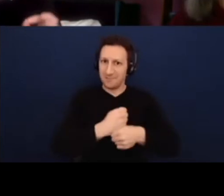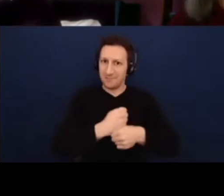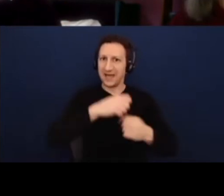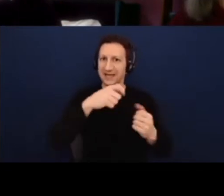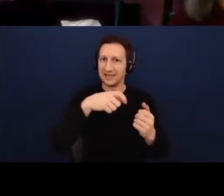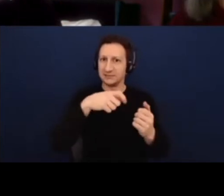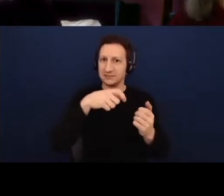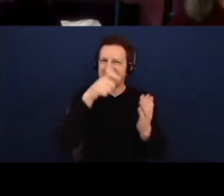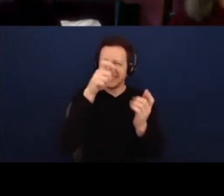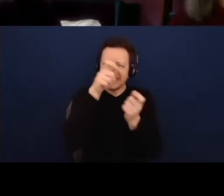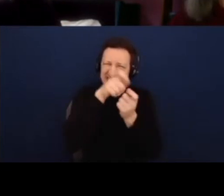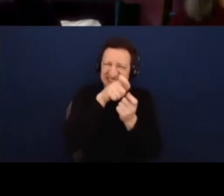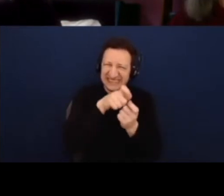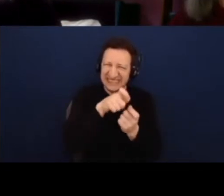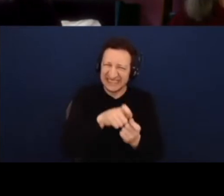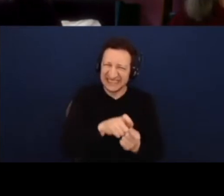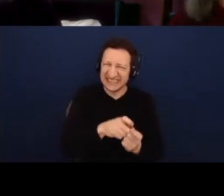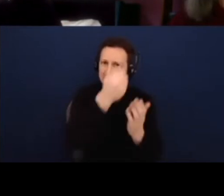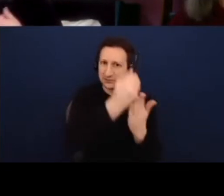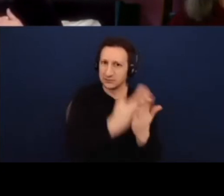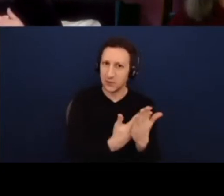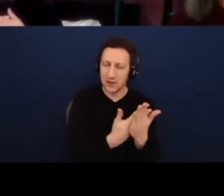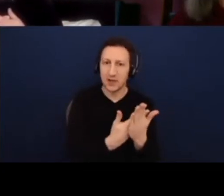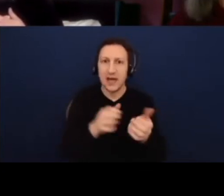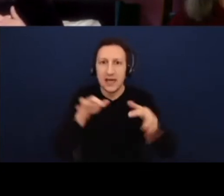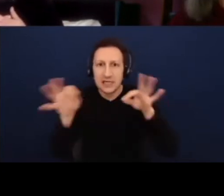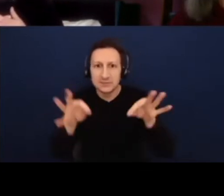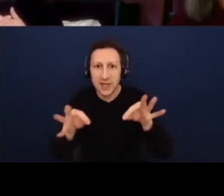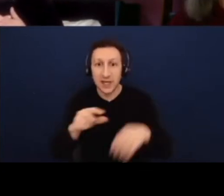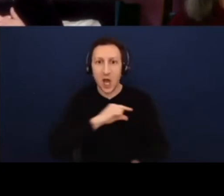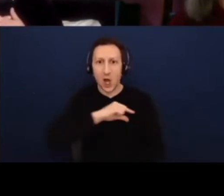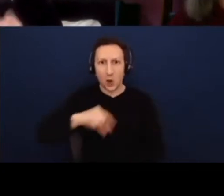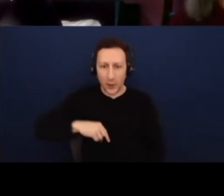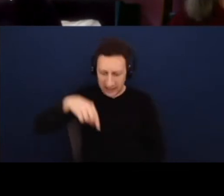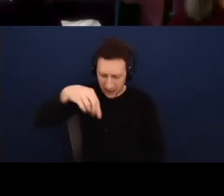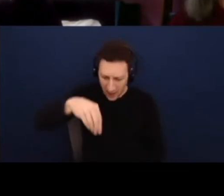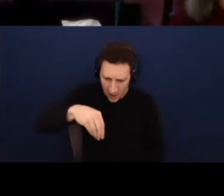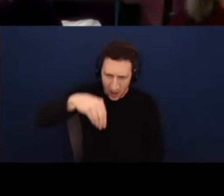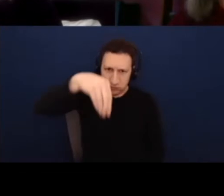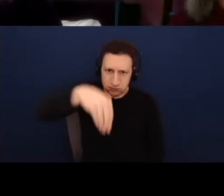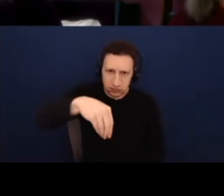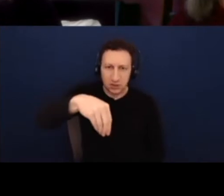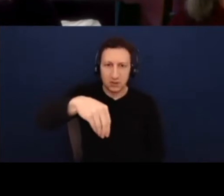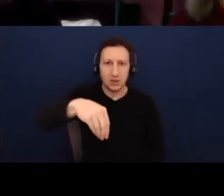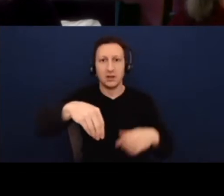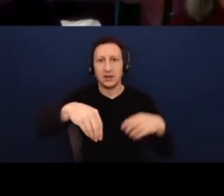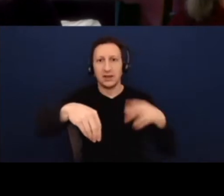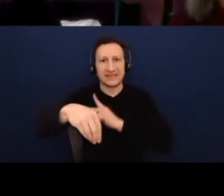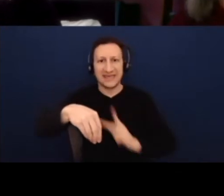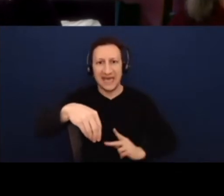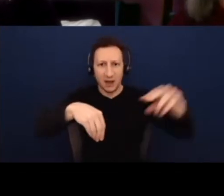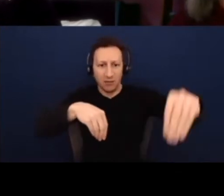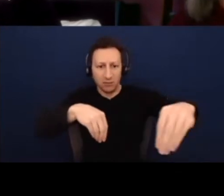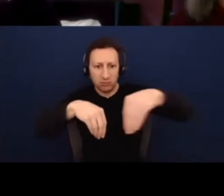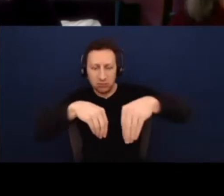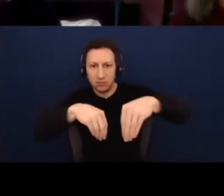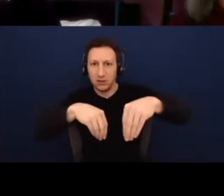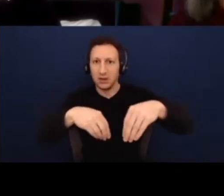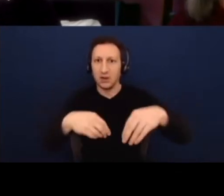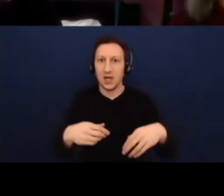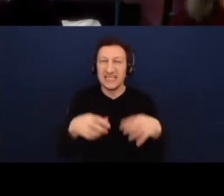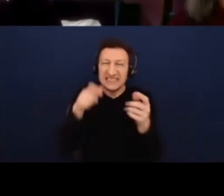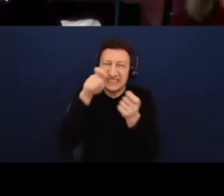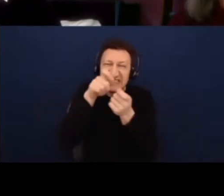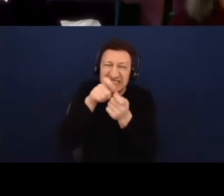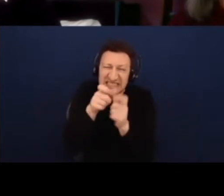level of attention really speaks to, I mean, I'm so proud of our writer's room, but we all really care a